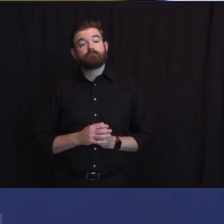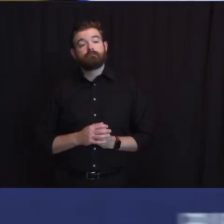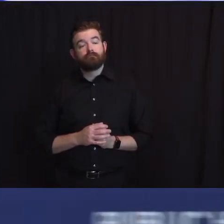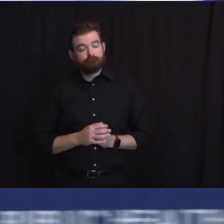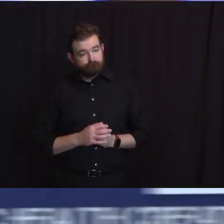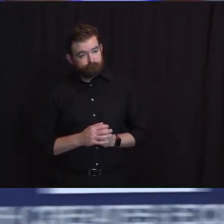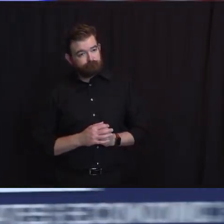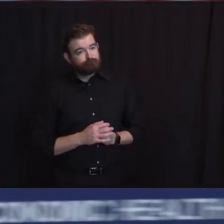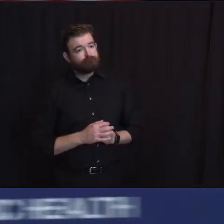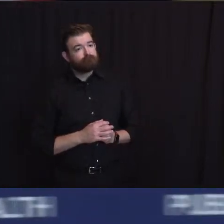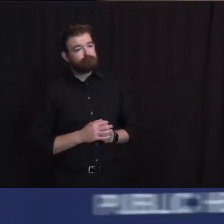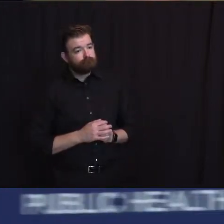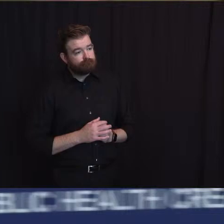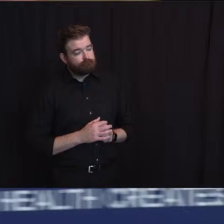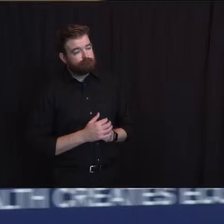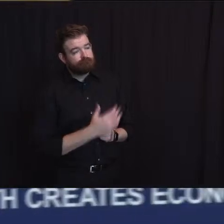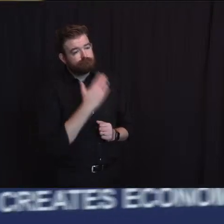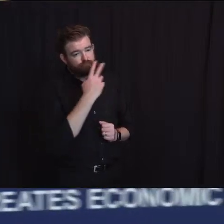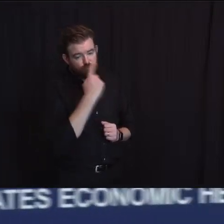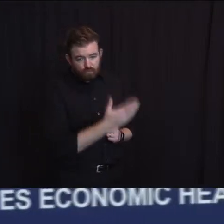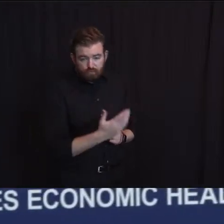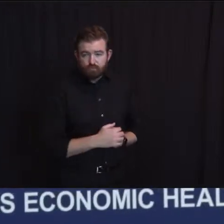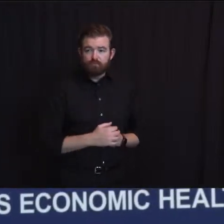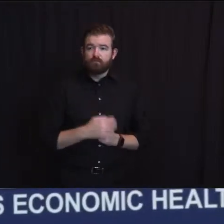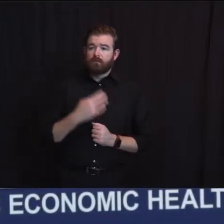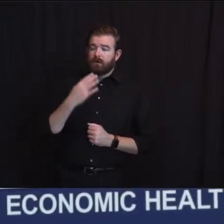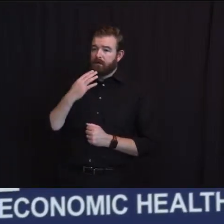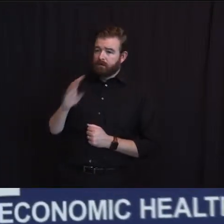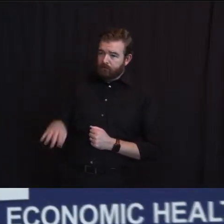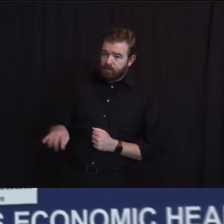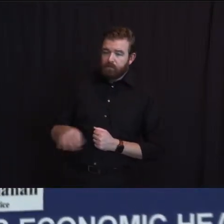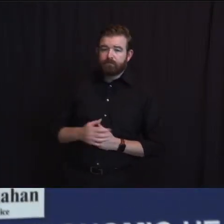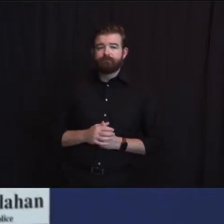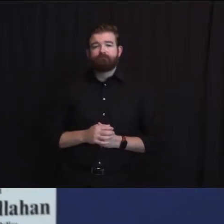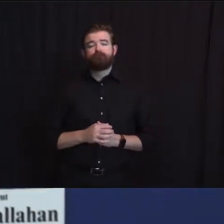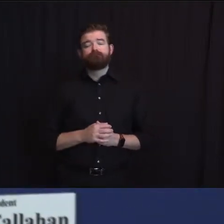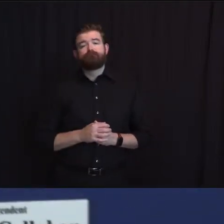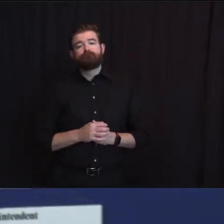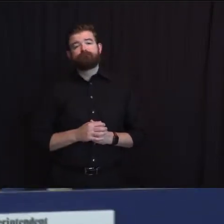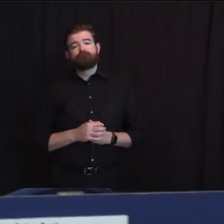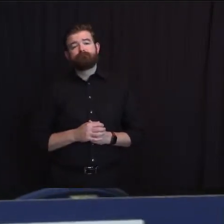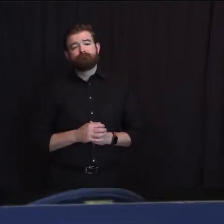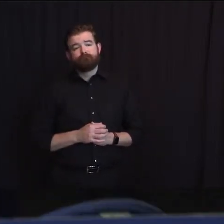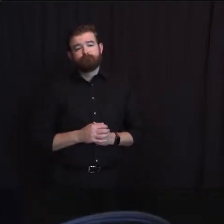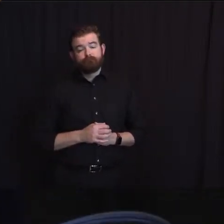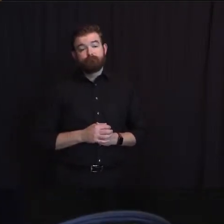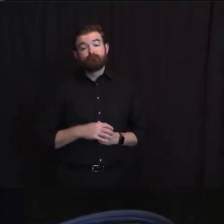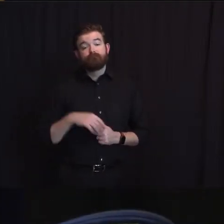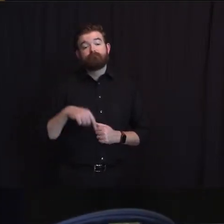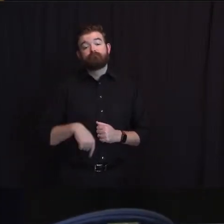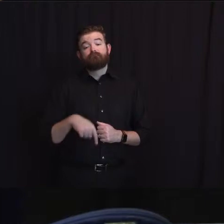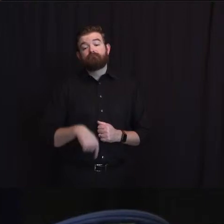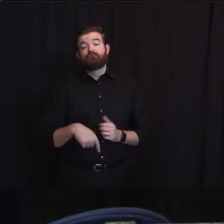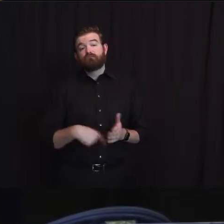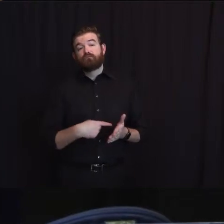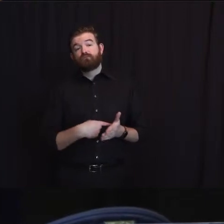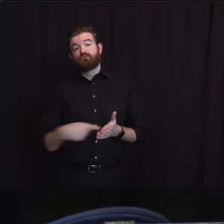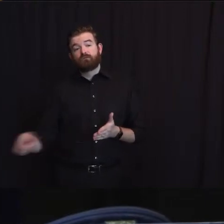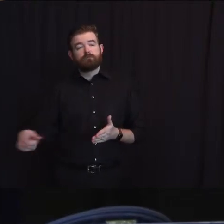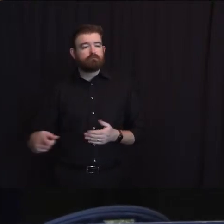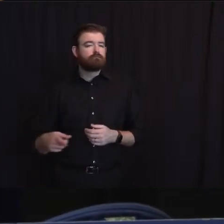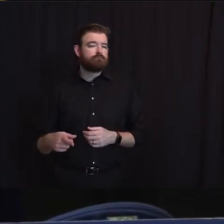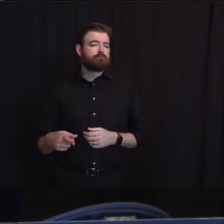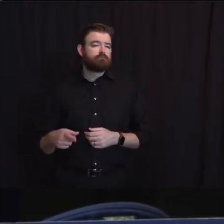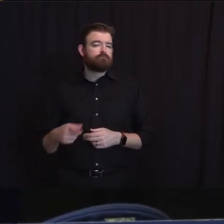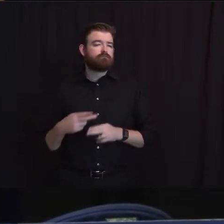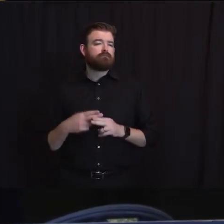Good afternoon. With regard to this week, as far as it is National Boating Safety Week, and we